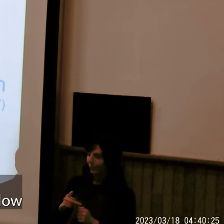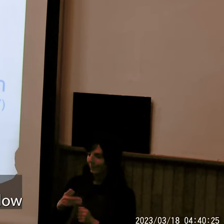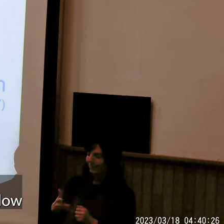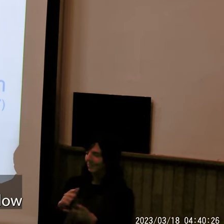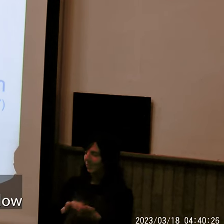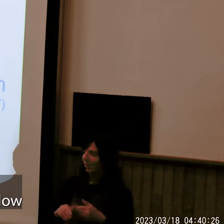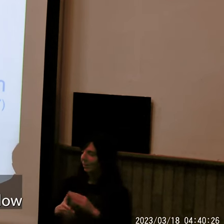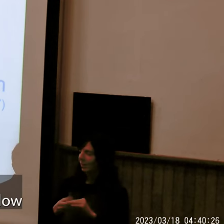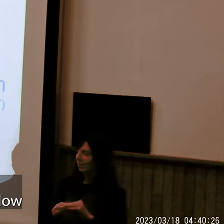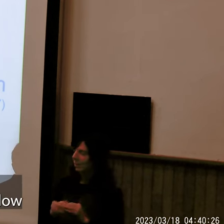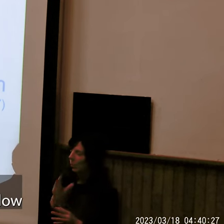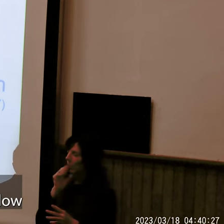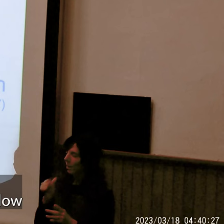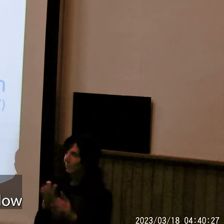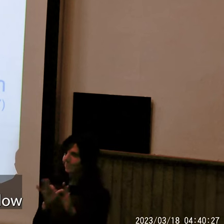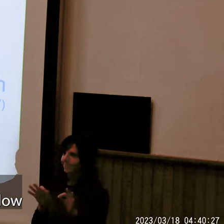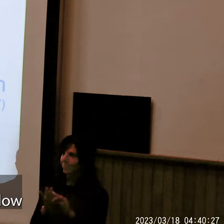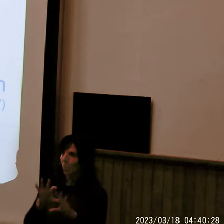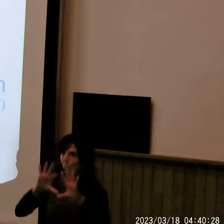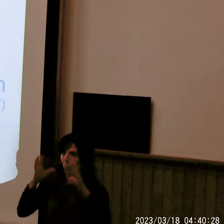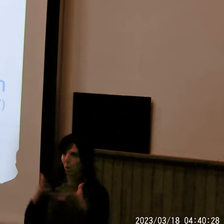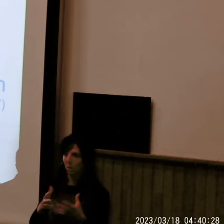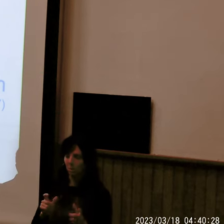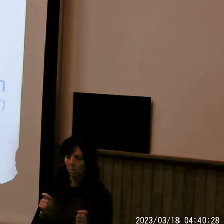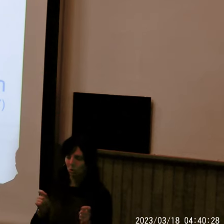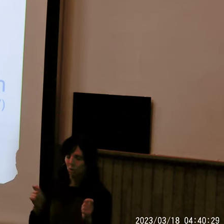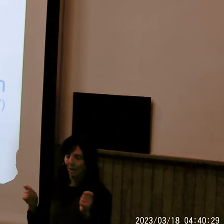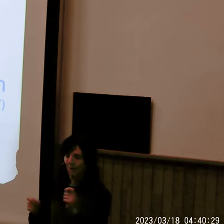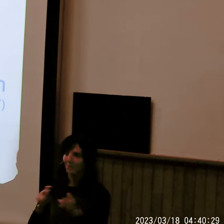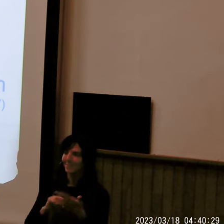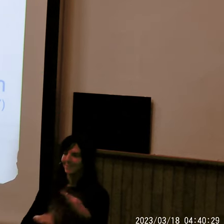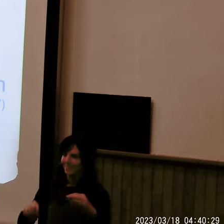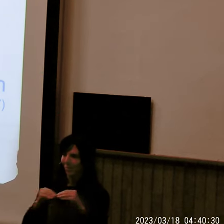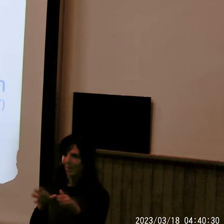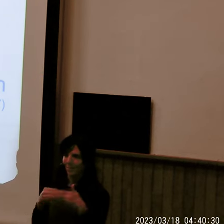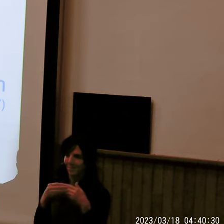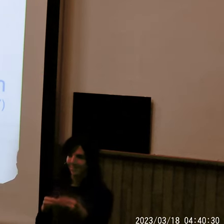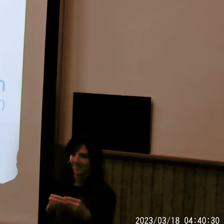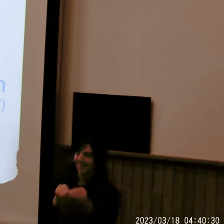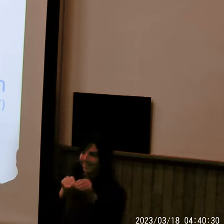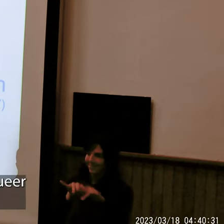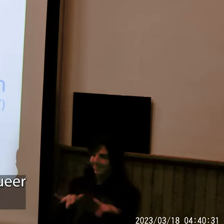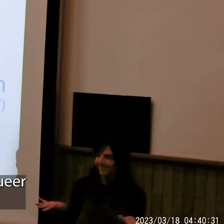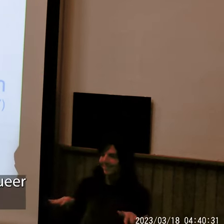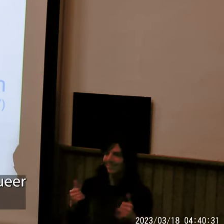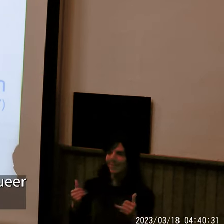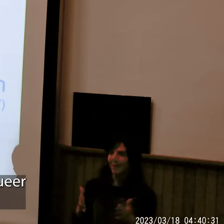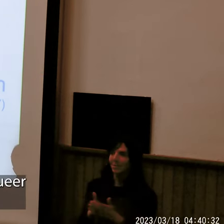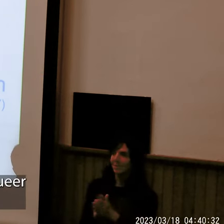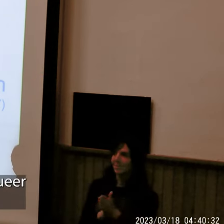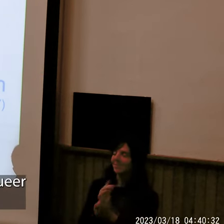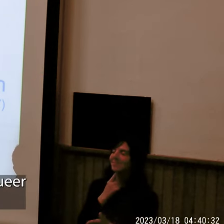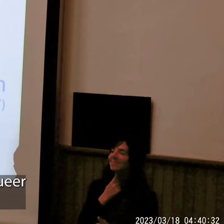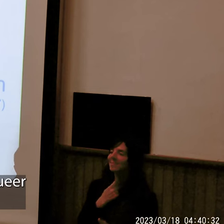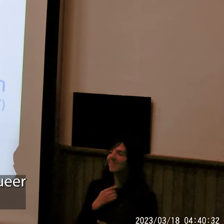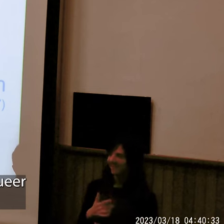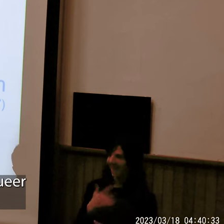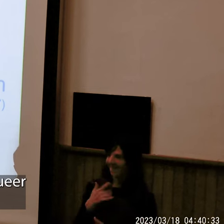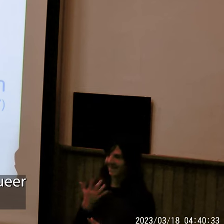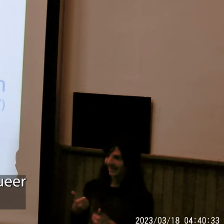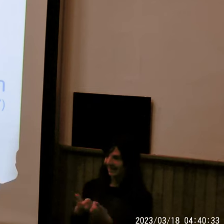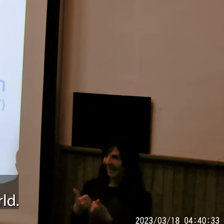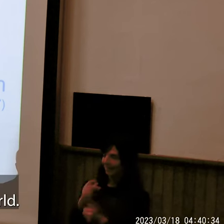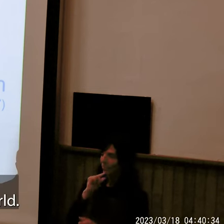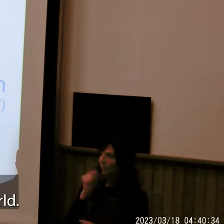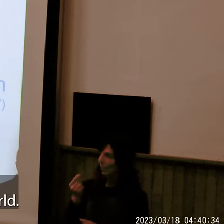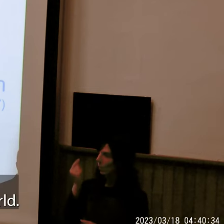isn't it possible for these algorithmic worlds to evolve to allow for more flexibility and diversity in player desire? I would propose that games are queer